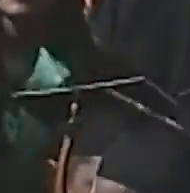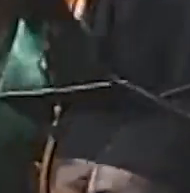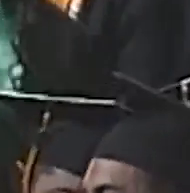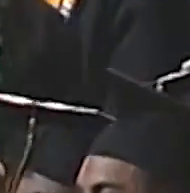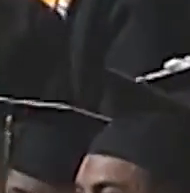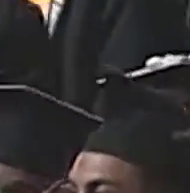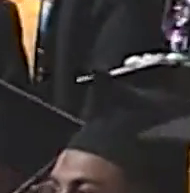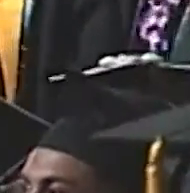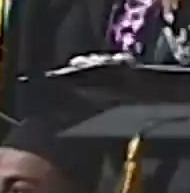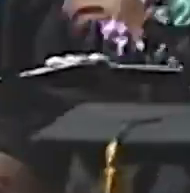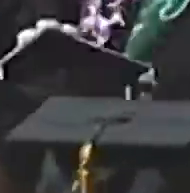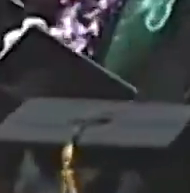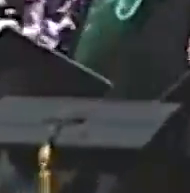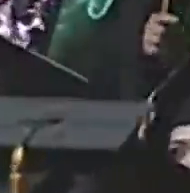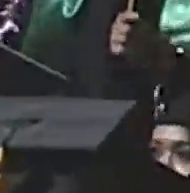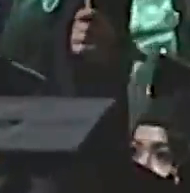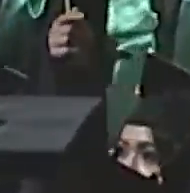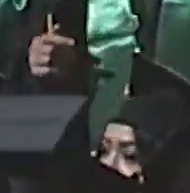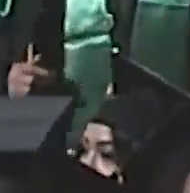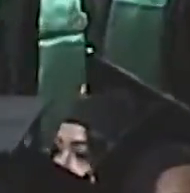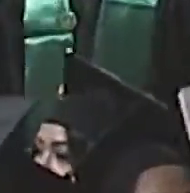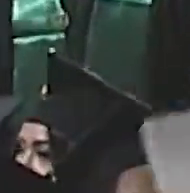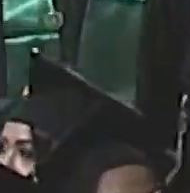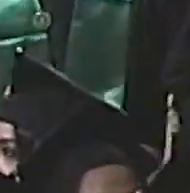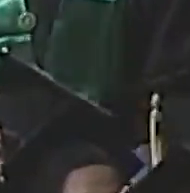That is success.